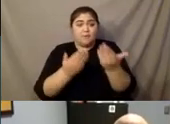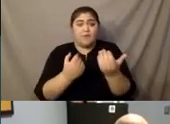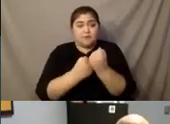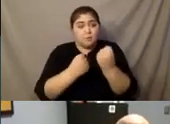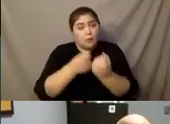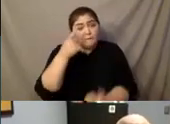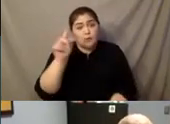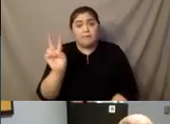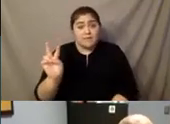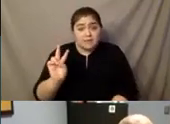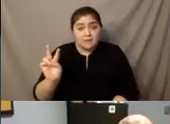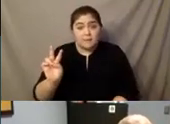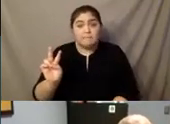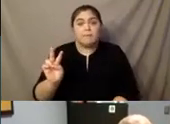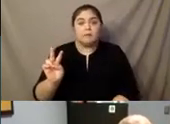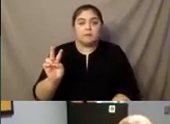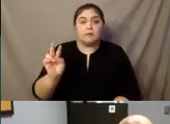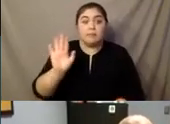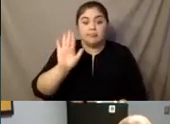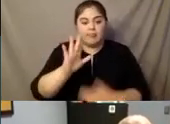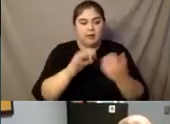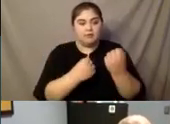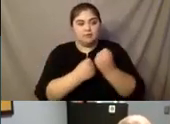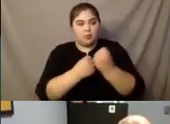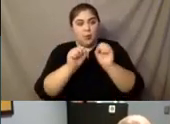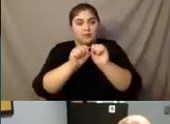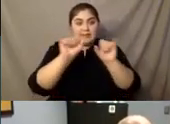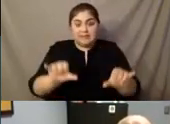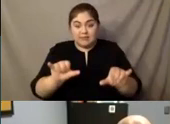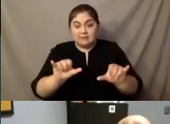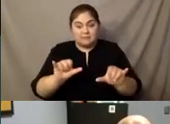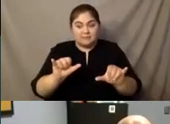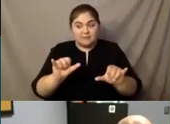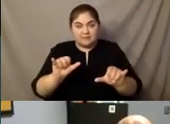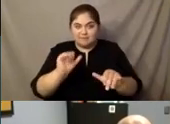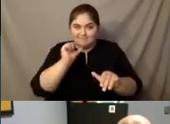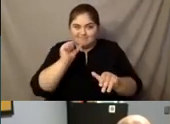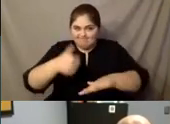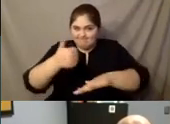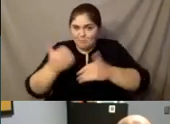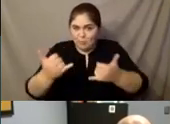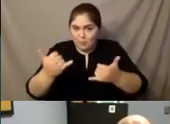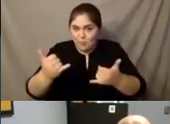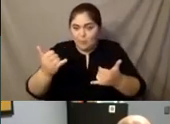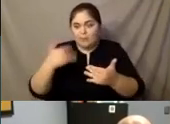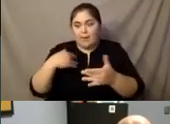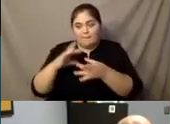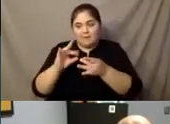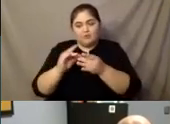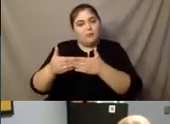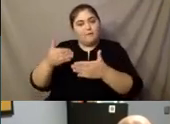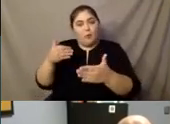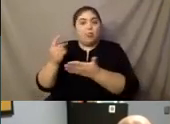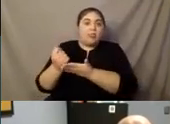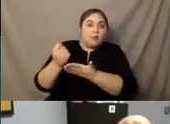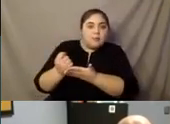victim, because there are support systems for them that aren't in place. I know I mentioned before, specifically possibly